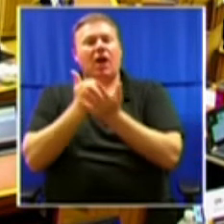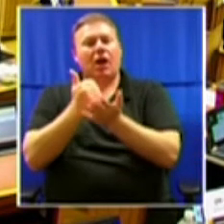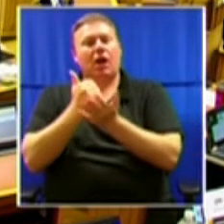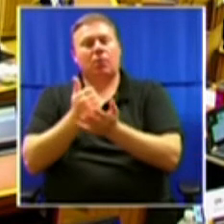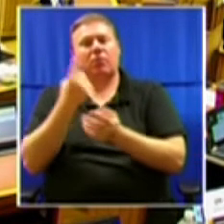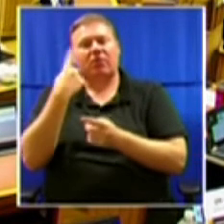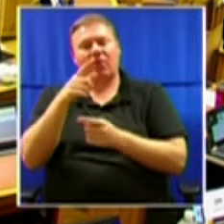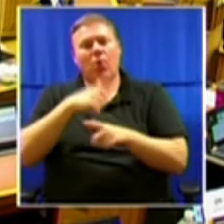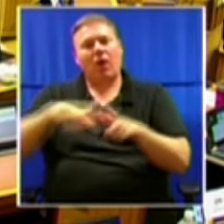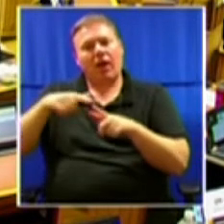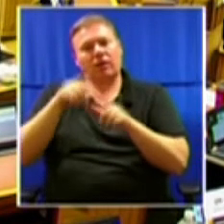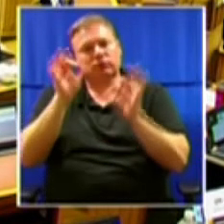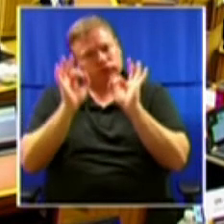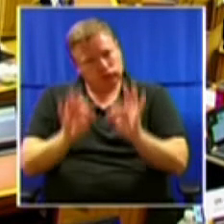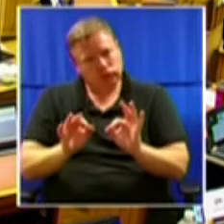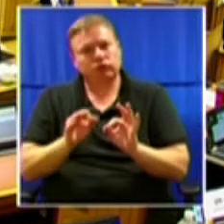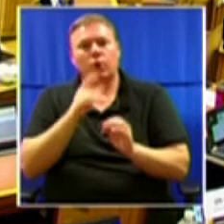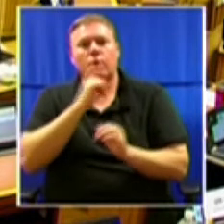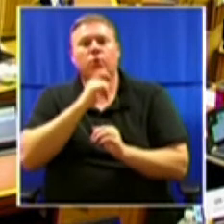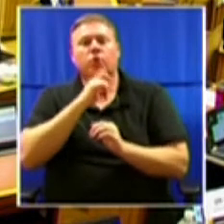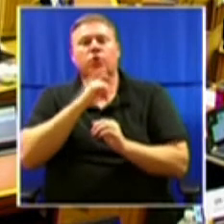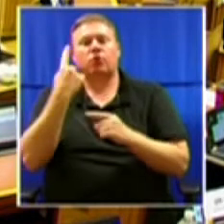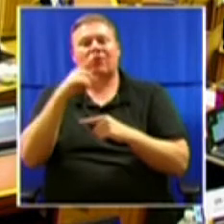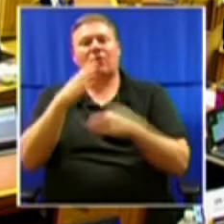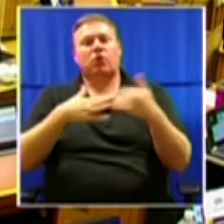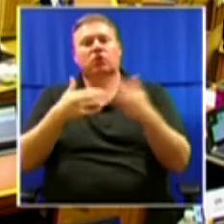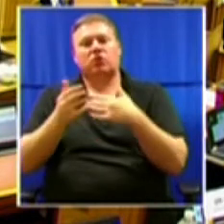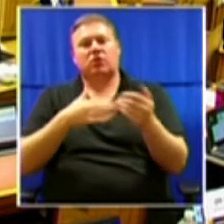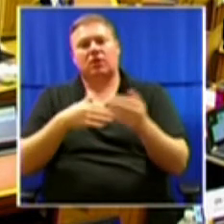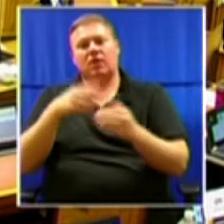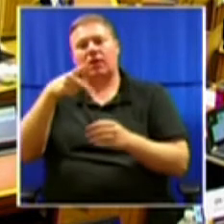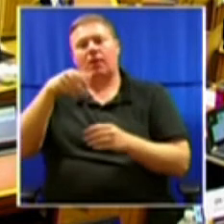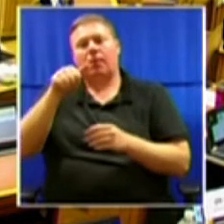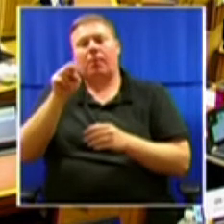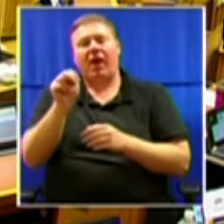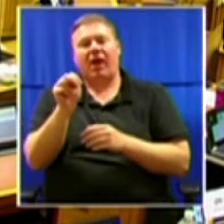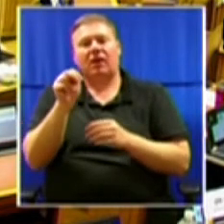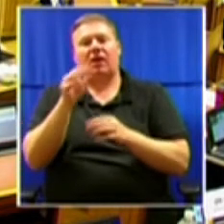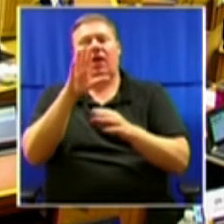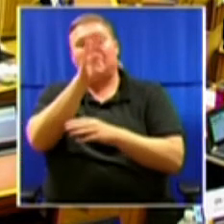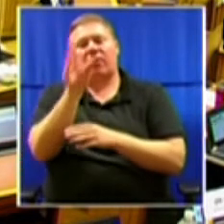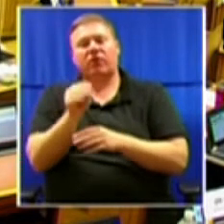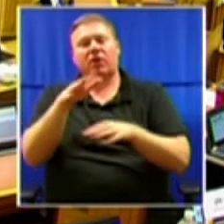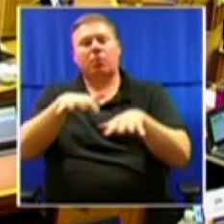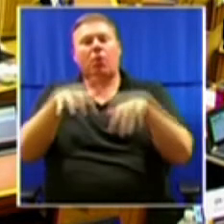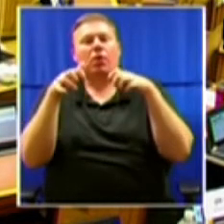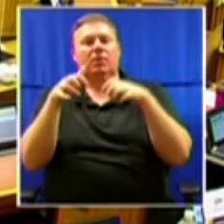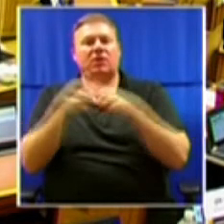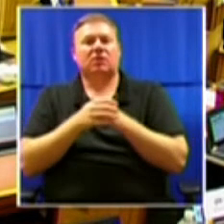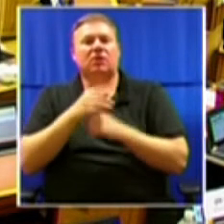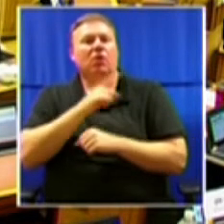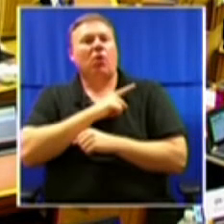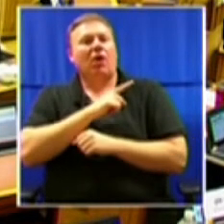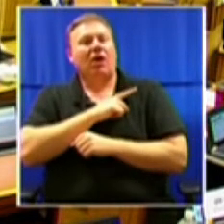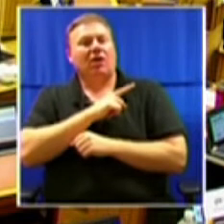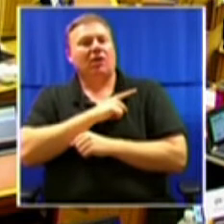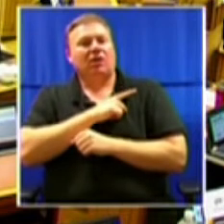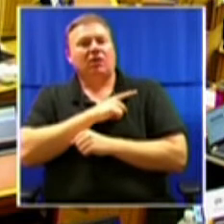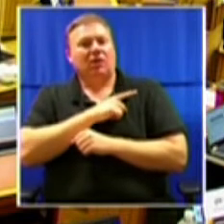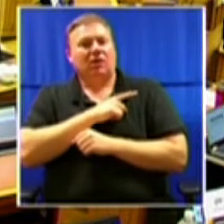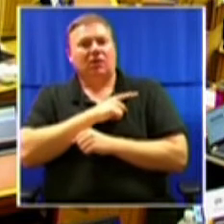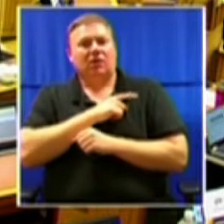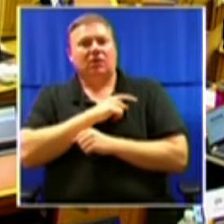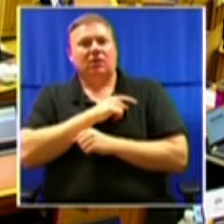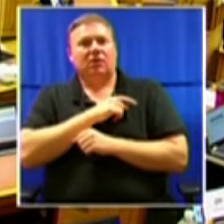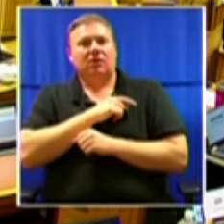appropriate land that can be used for the construction of the Pan-African Parliament, because it is an embarrassment that it has